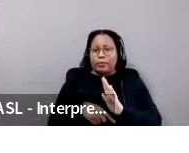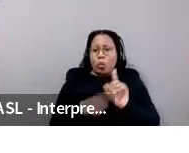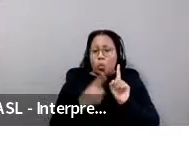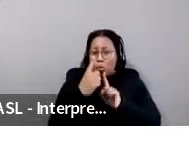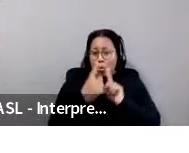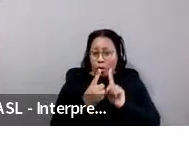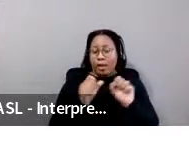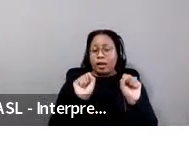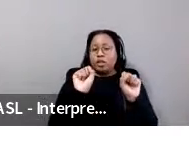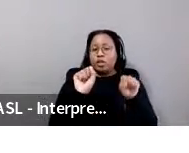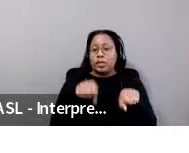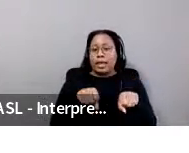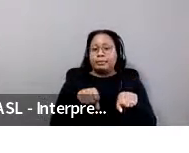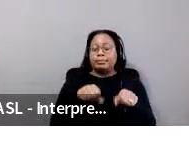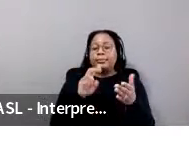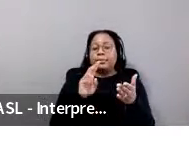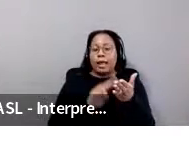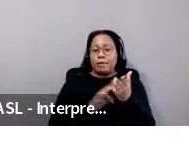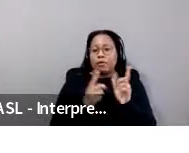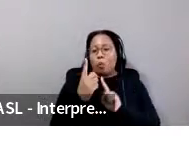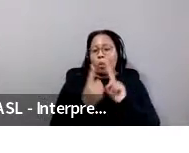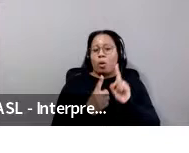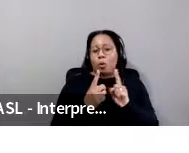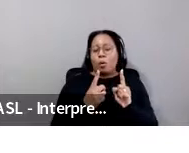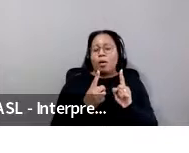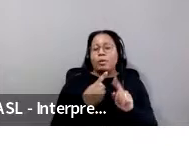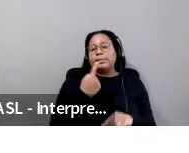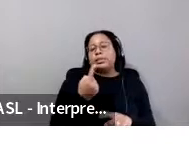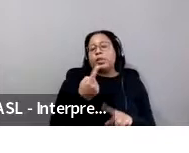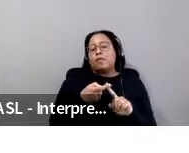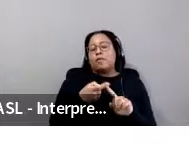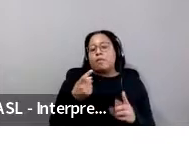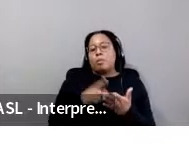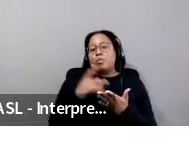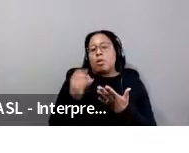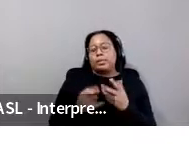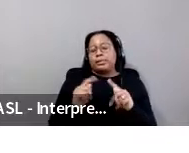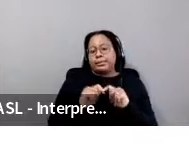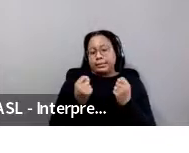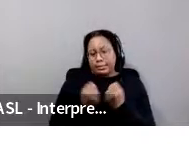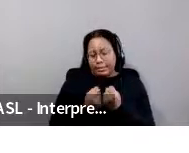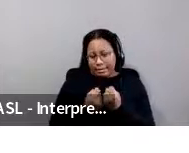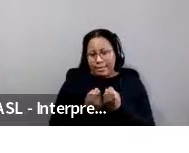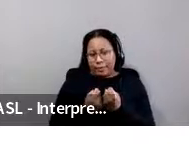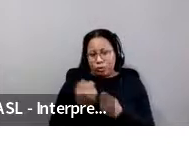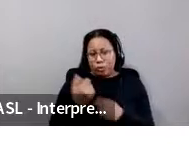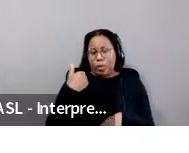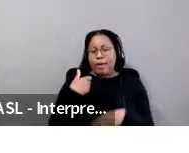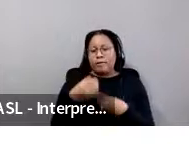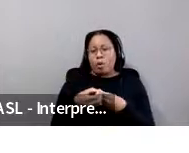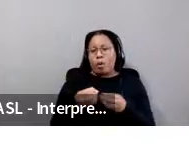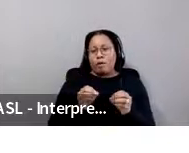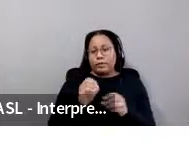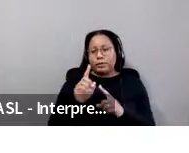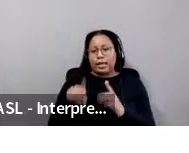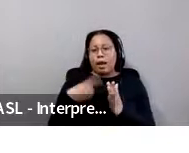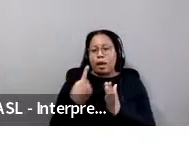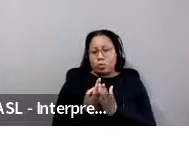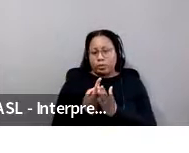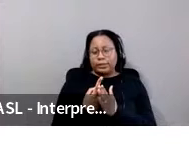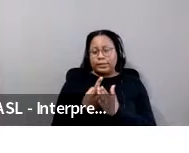for a one-on-one chat with someone from the project team. As Sarit mentioned, we'll be holding some office hours next Monday